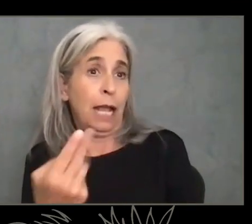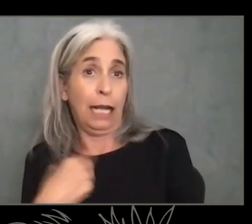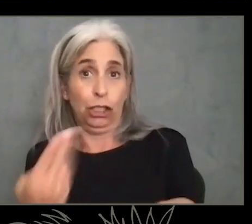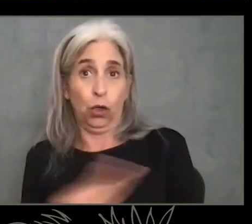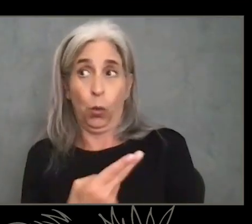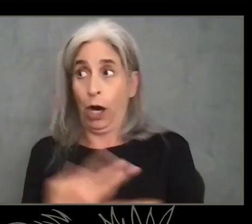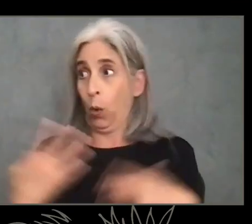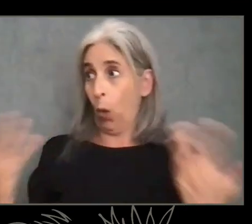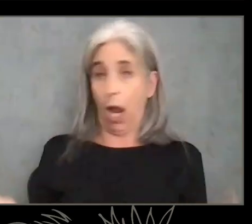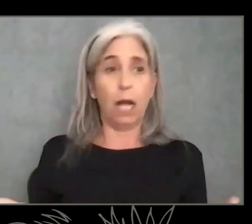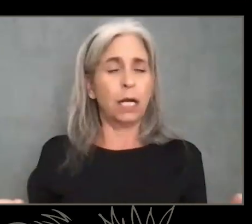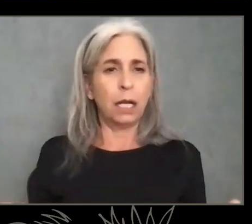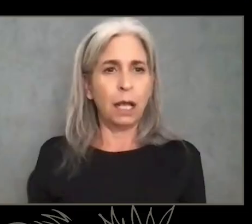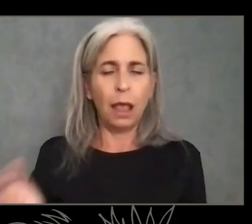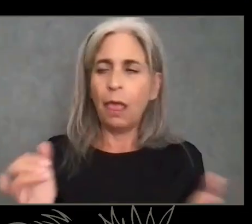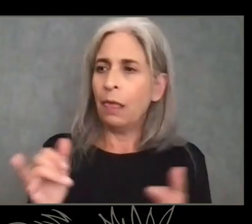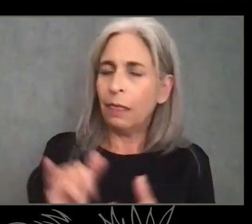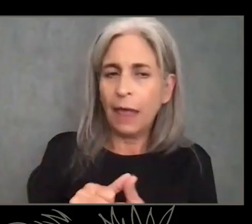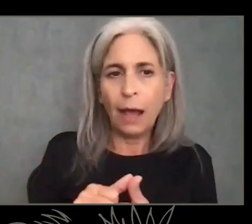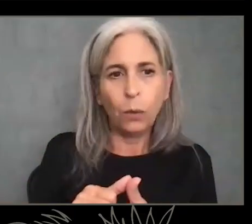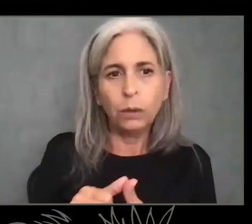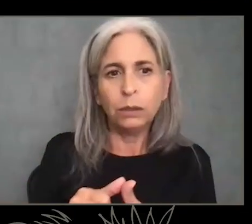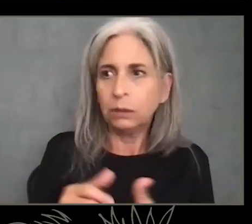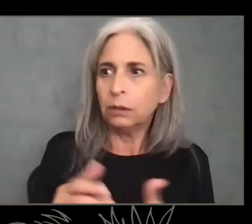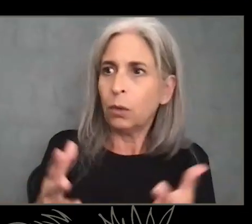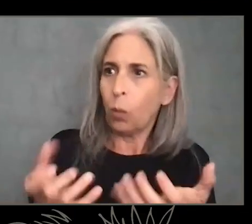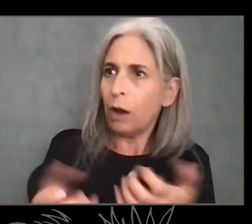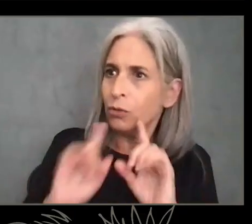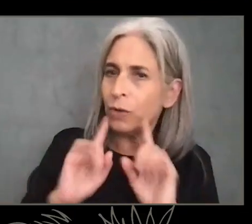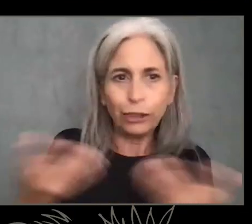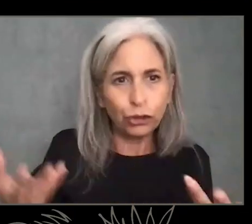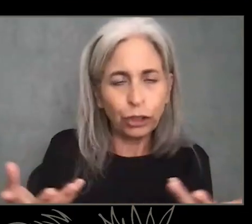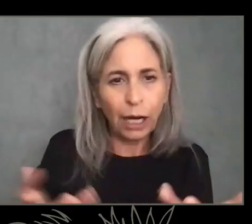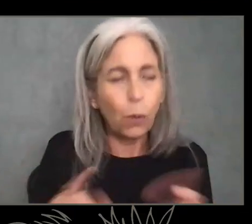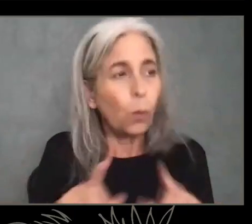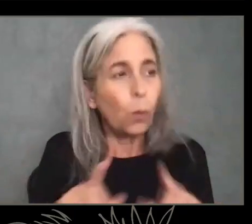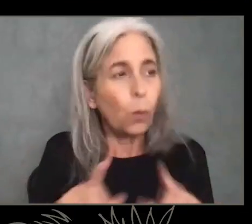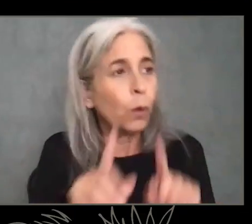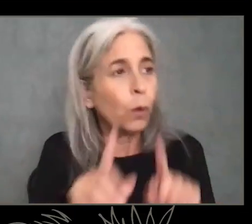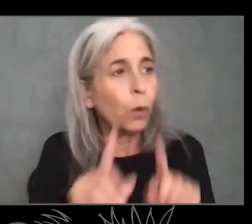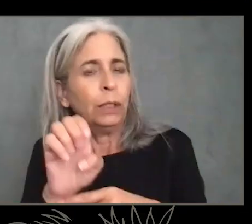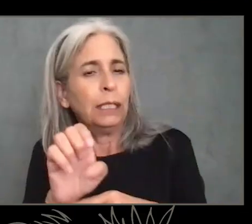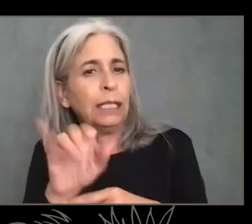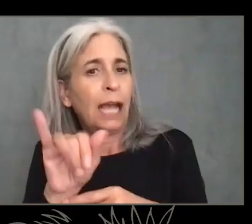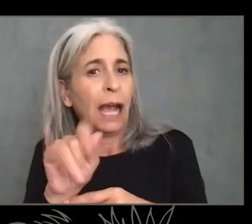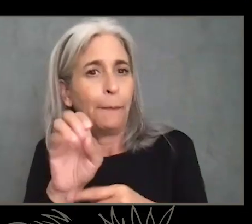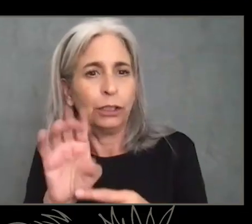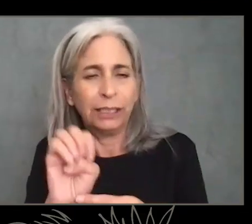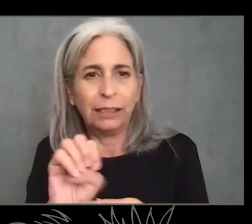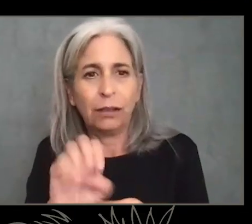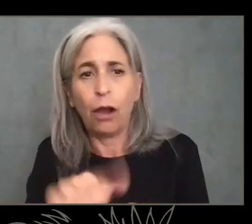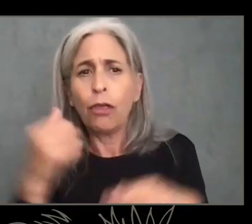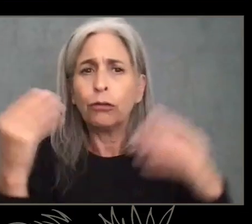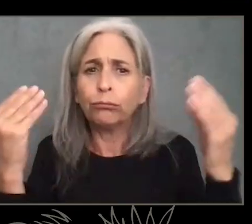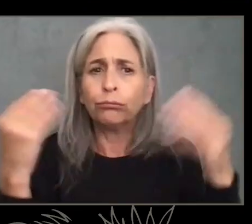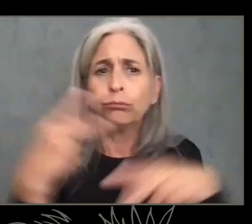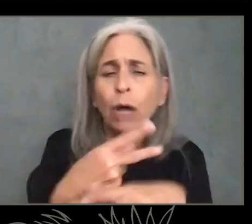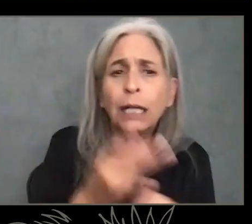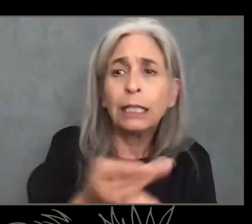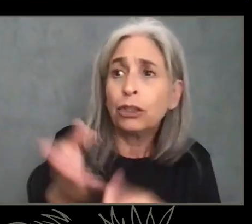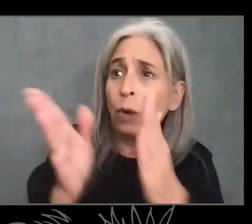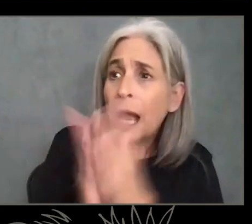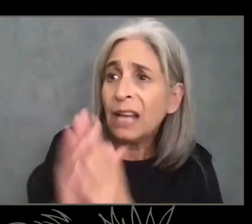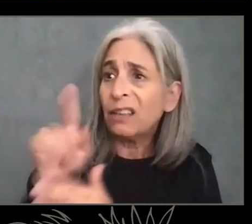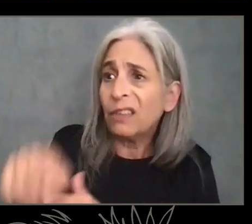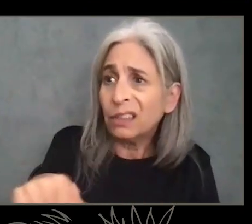wear? That's the question that I like to get answered. Like, I want to go to an e-commerce or any other type of product and ask these kinds